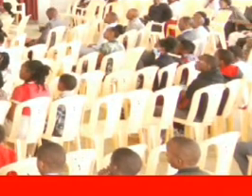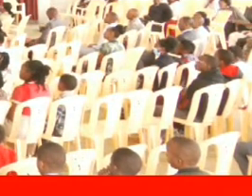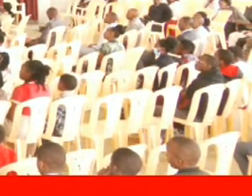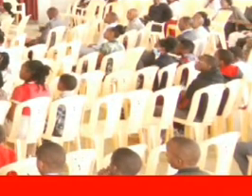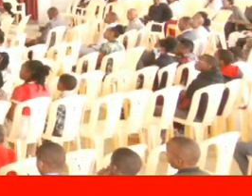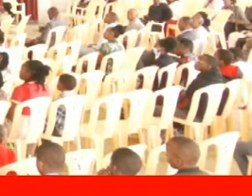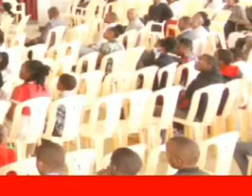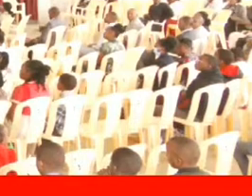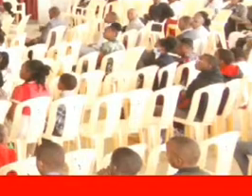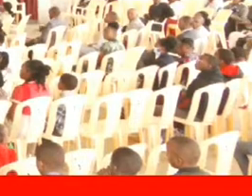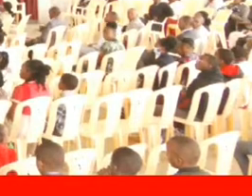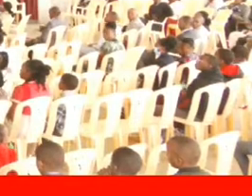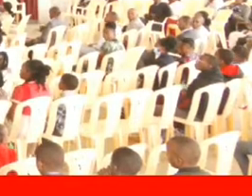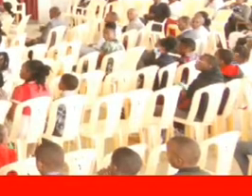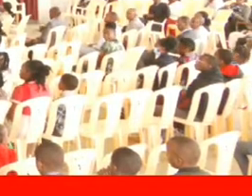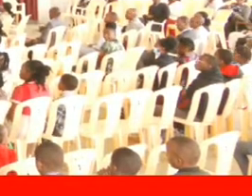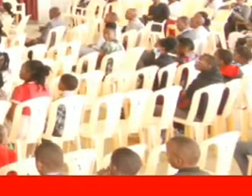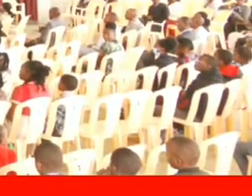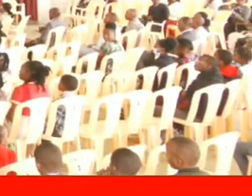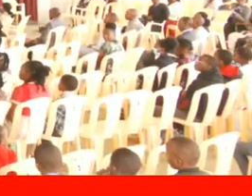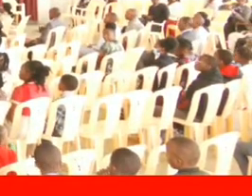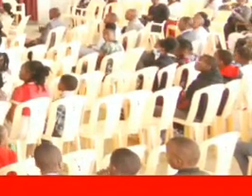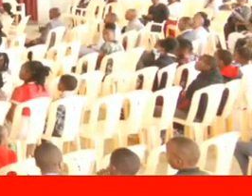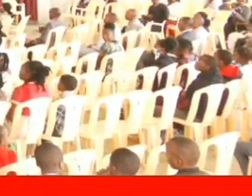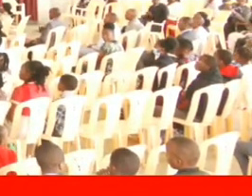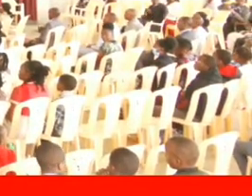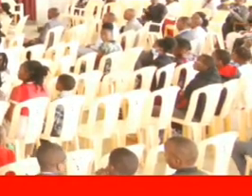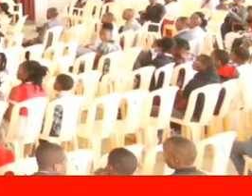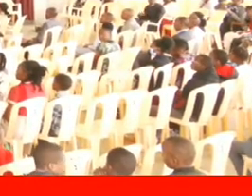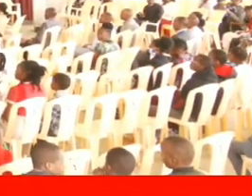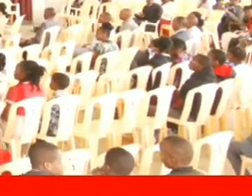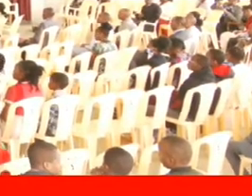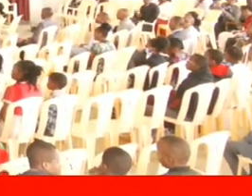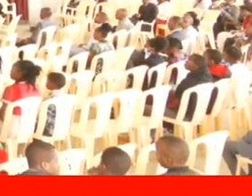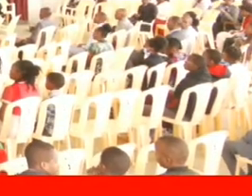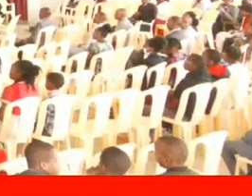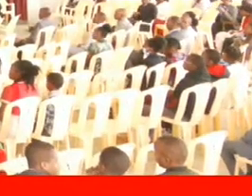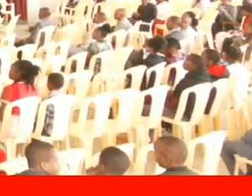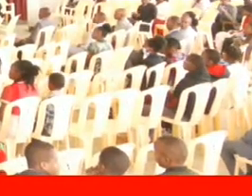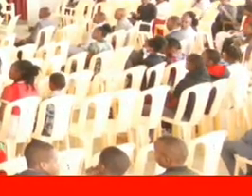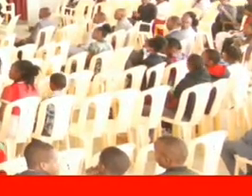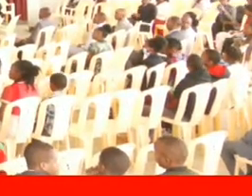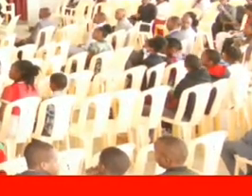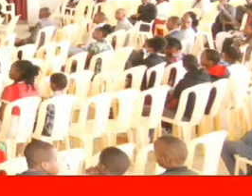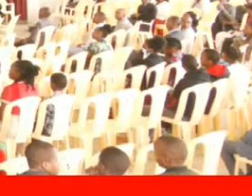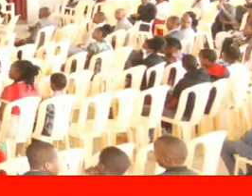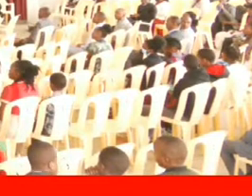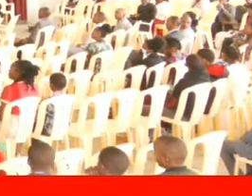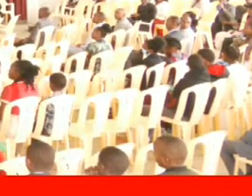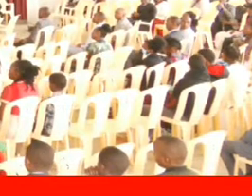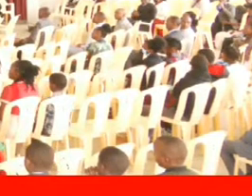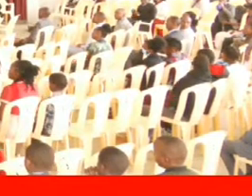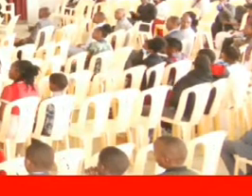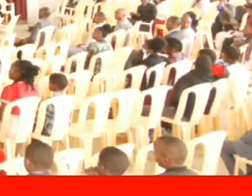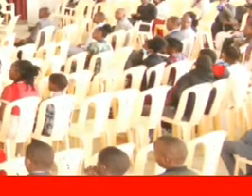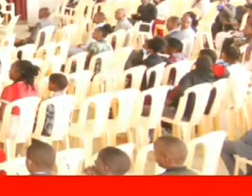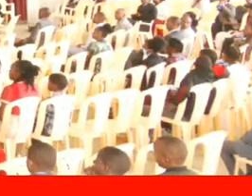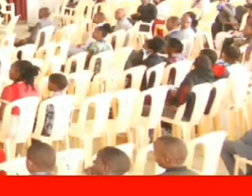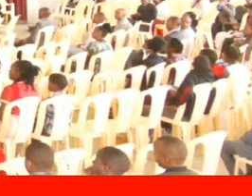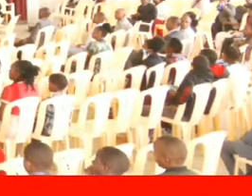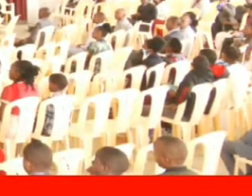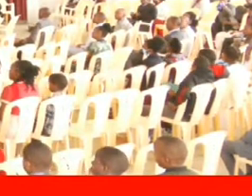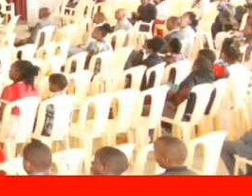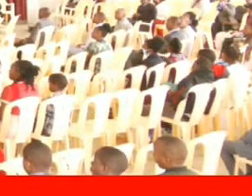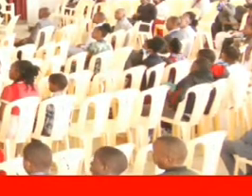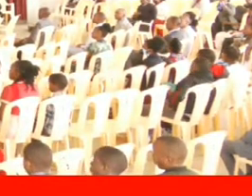water one in I say in front but it's just out there and another one there at the Sunday school so during the